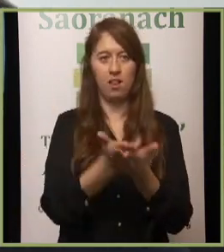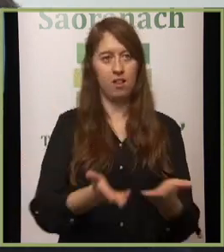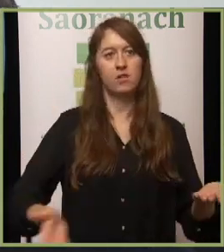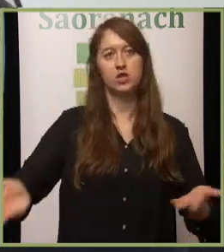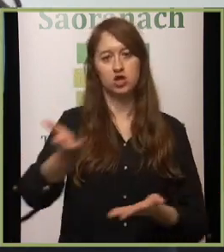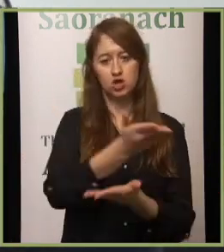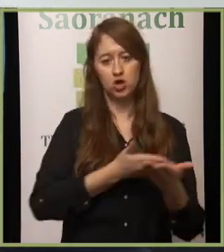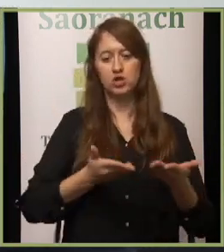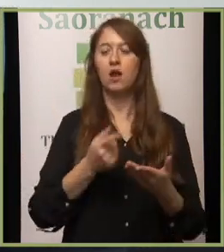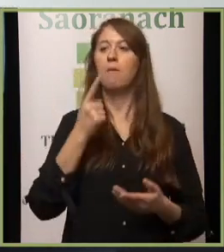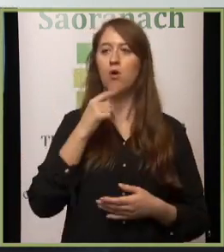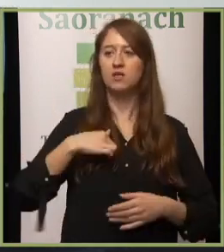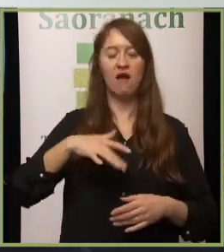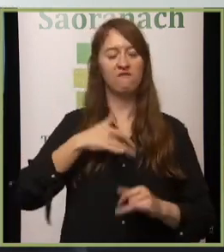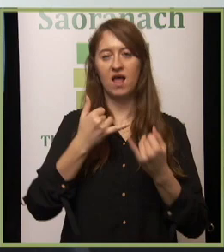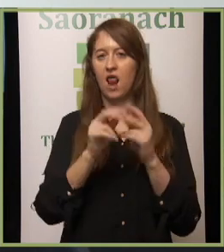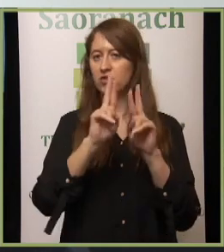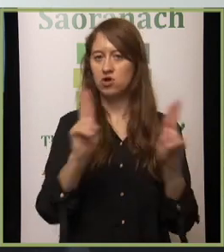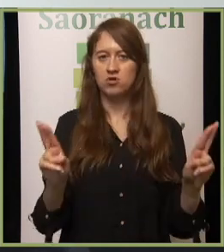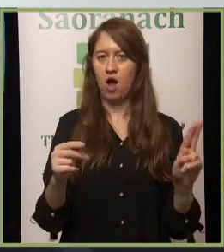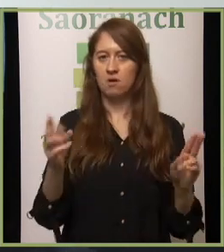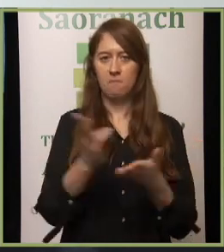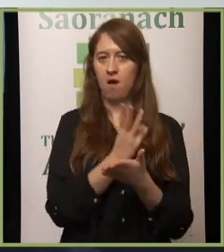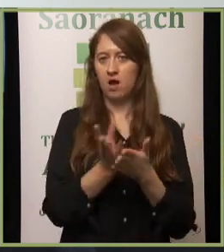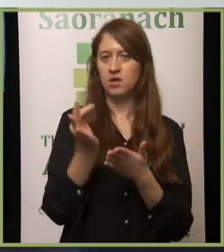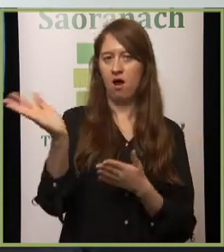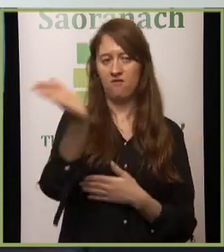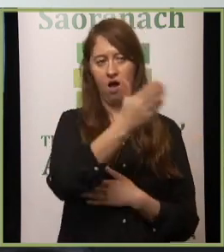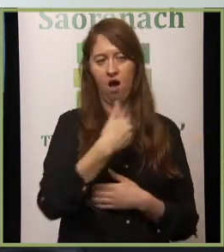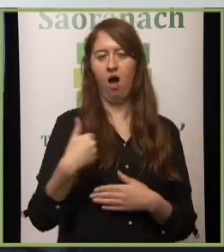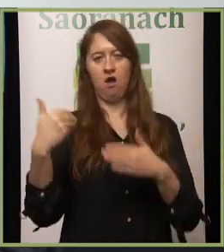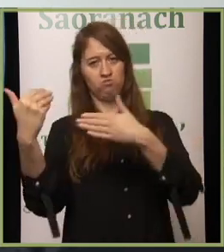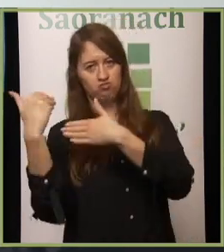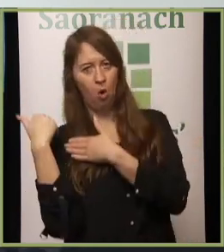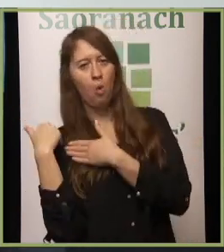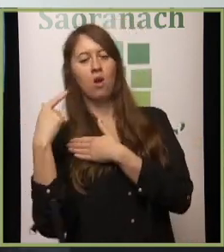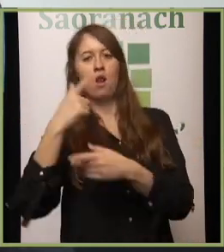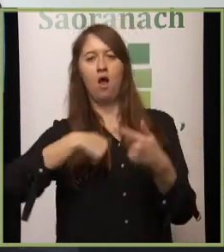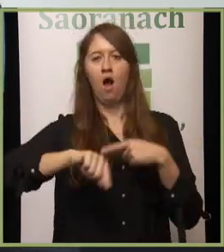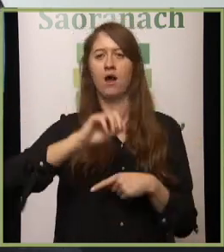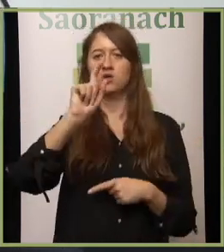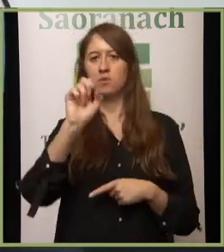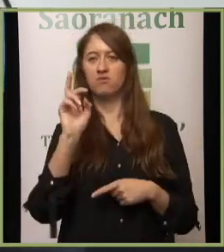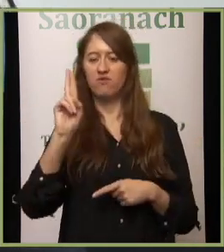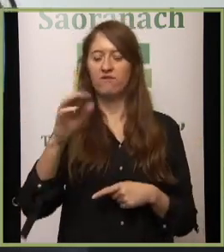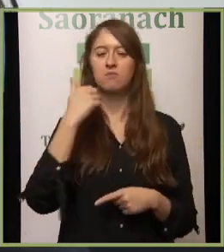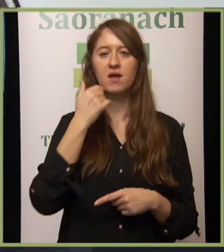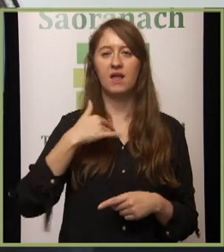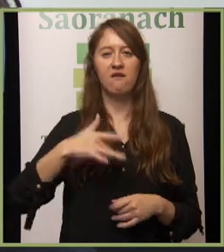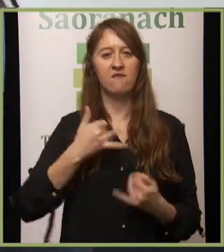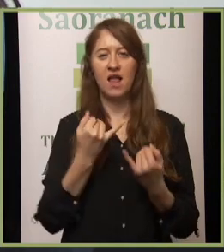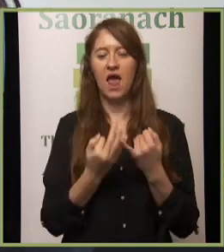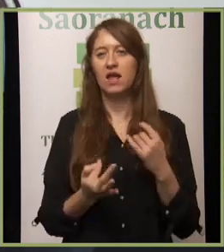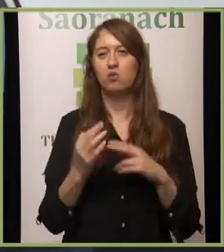I do believe that they're outside the terms of reference, and I don't think we necessarily should include them, because I think anything that goes beyond